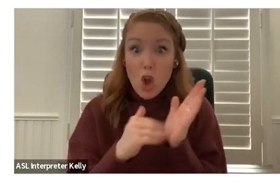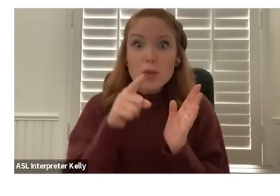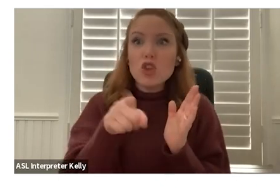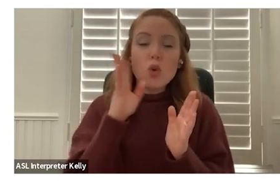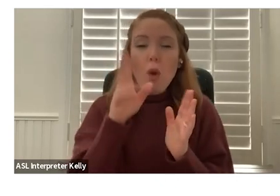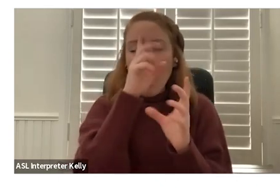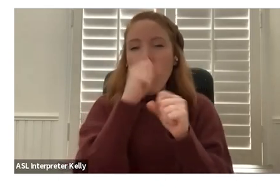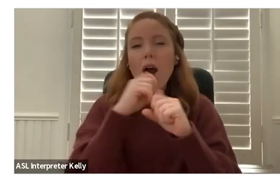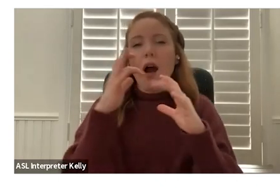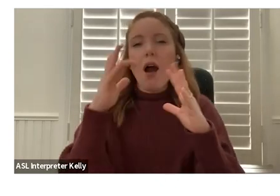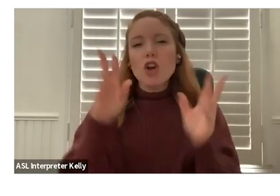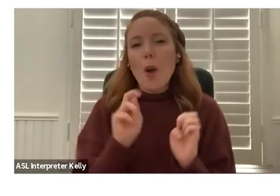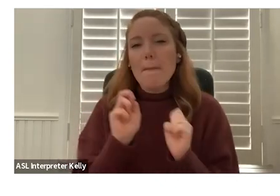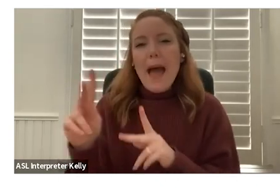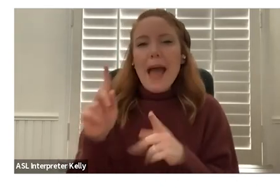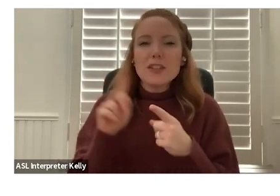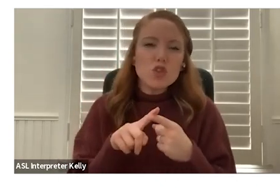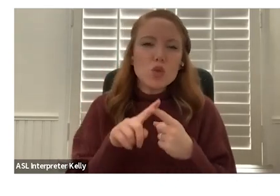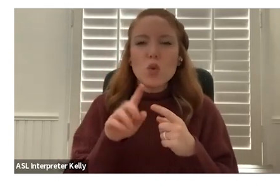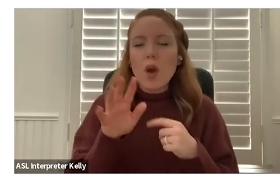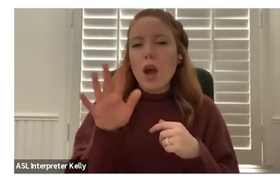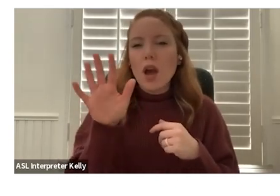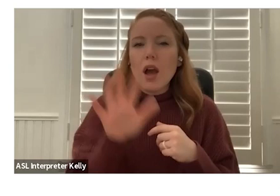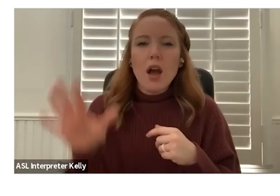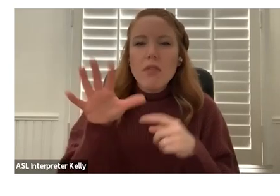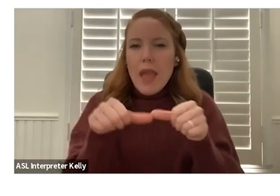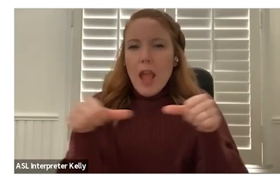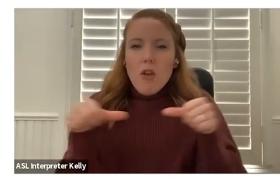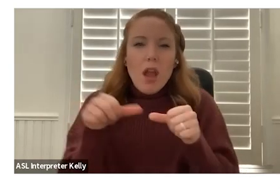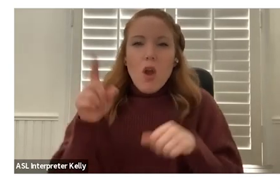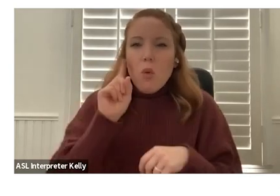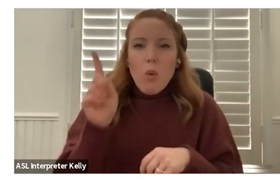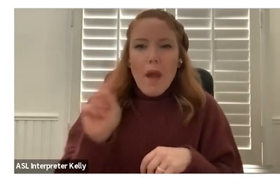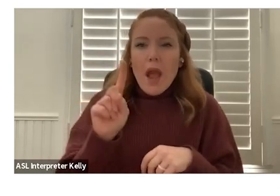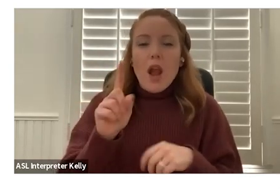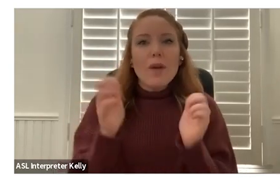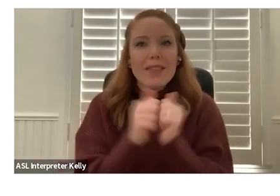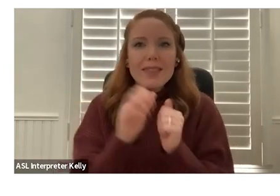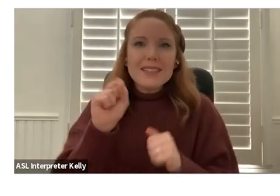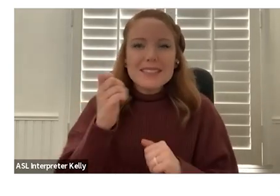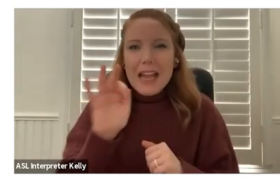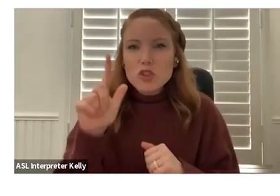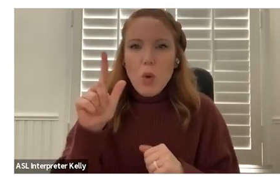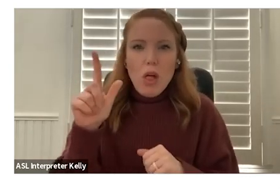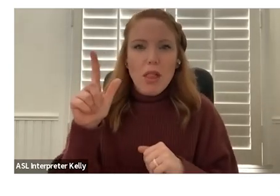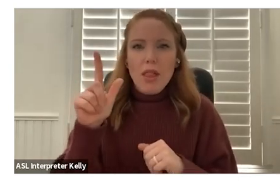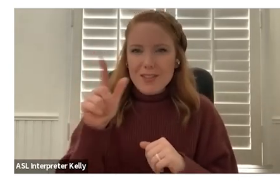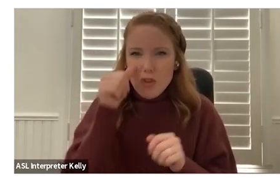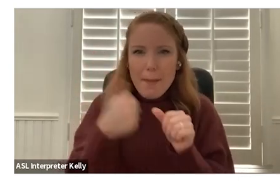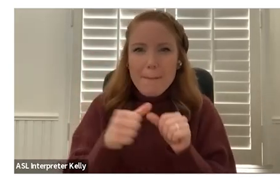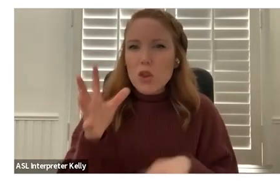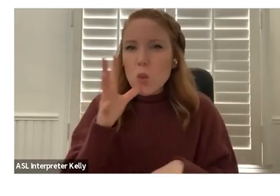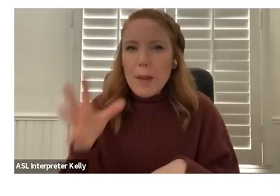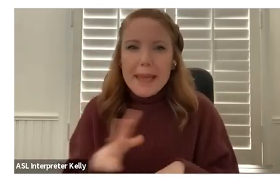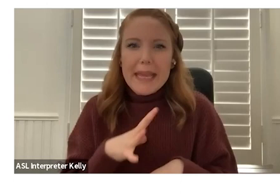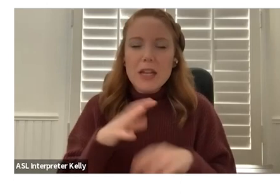have the Orientalist trope of, the white man's burden to civilize anyone with melanin in their skin.